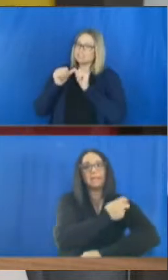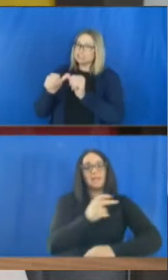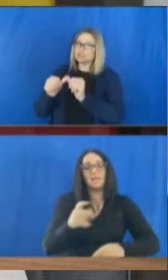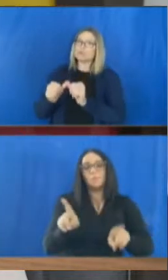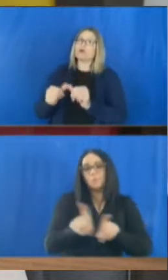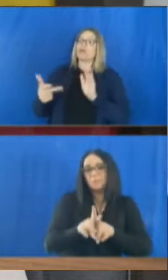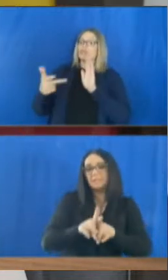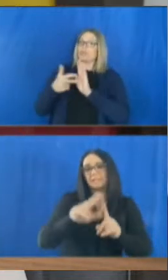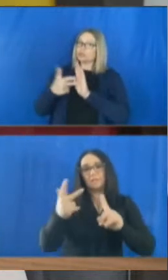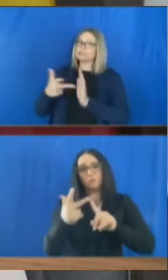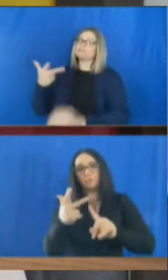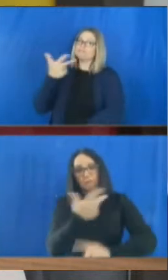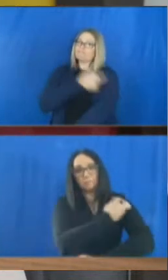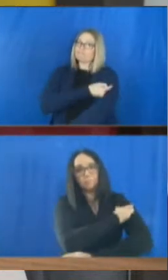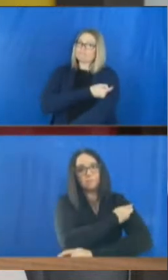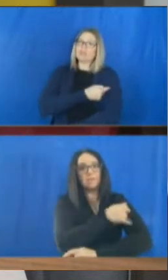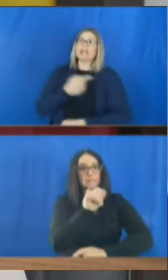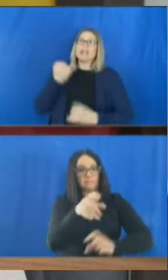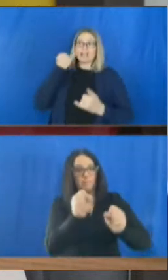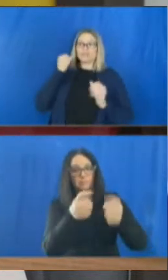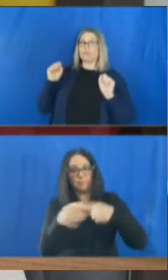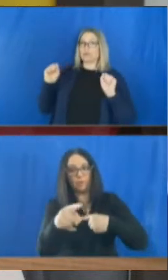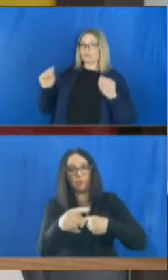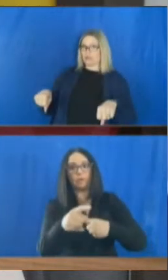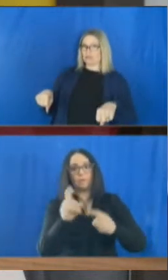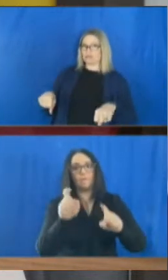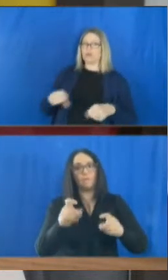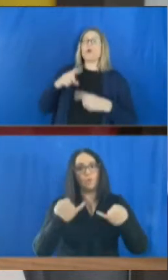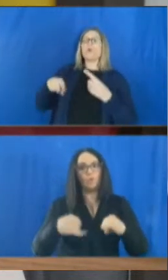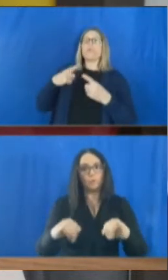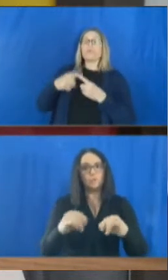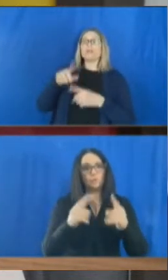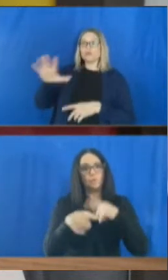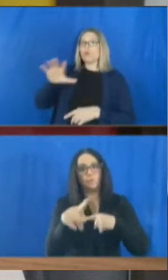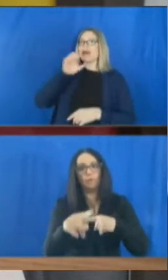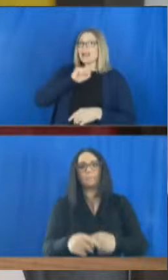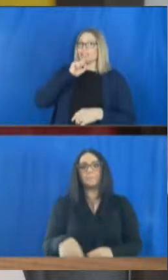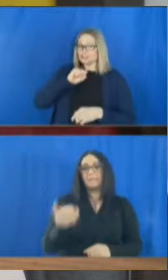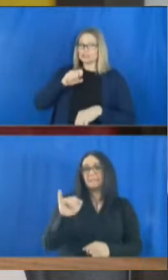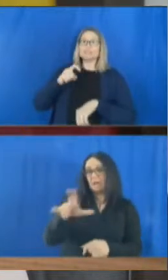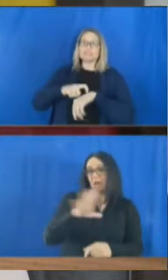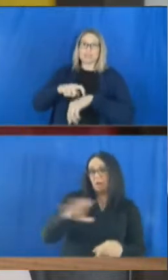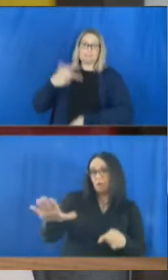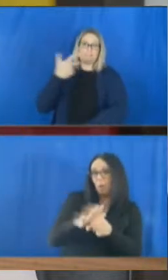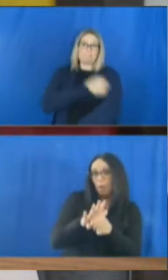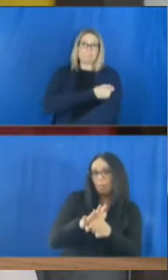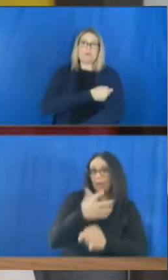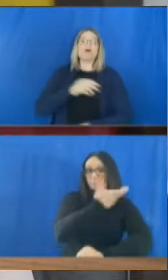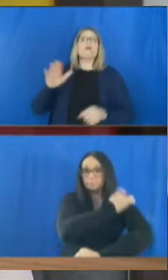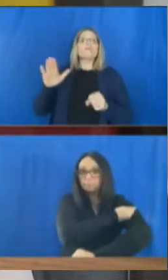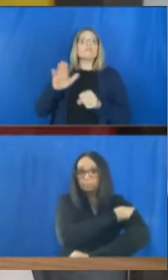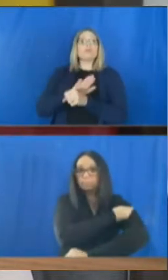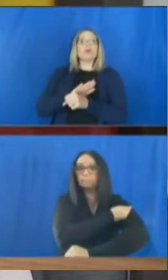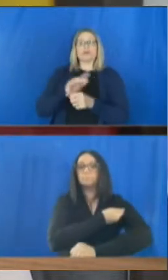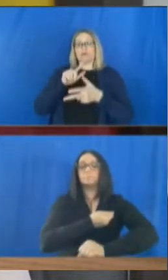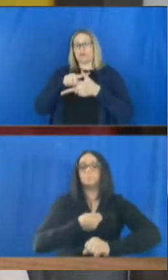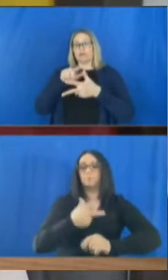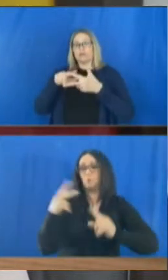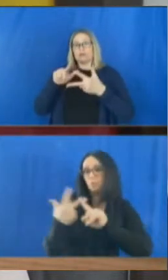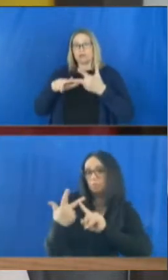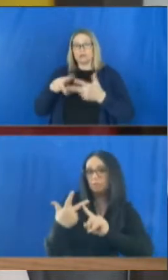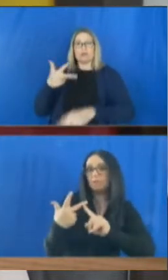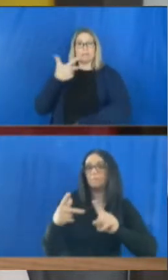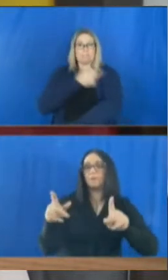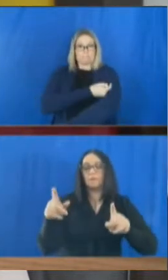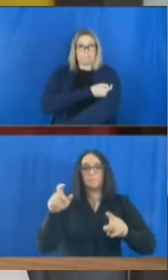and boosted offers the best protection against moderate and severe illness due to COVID-19, as well as reduced hospitalization